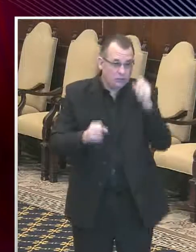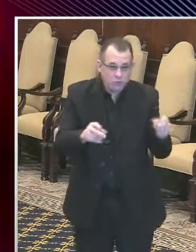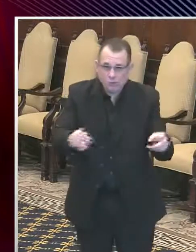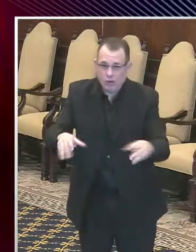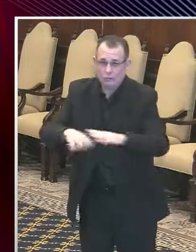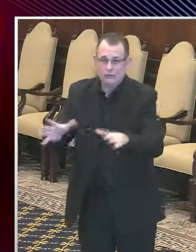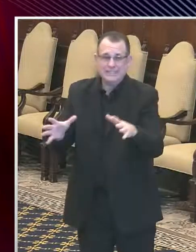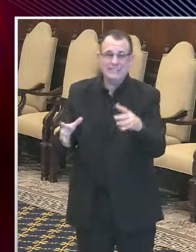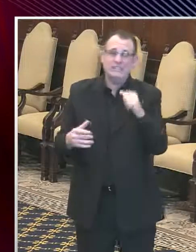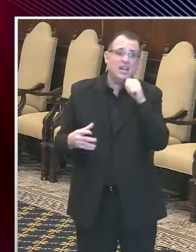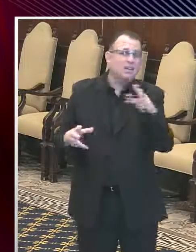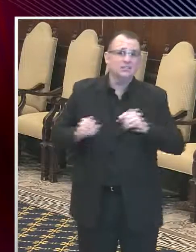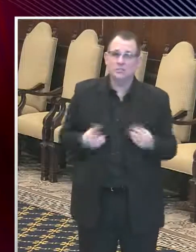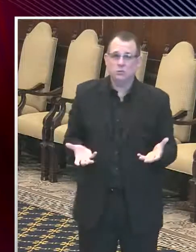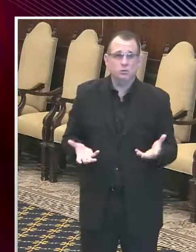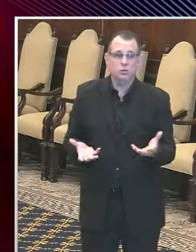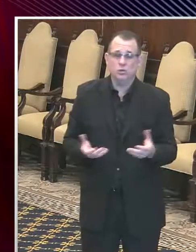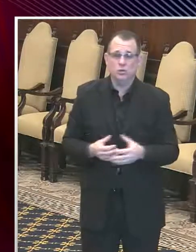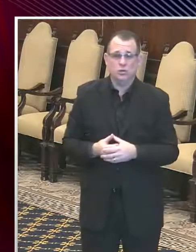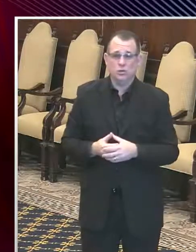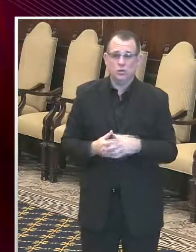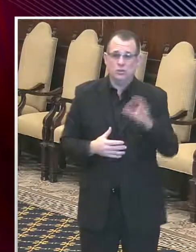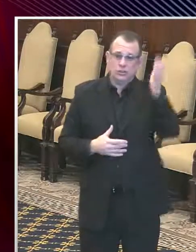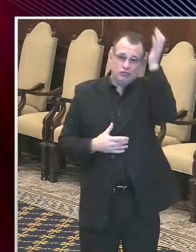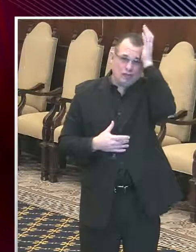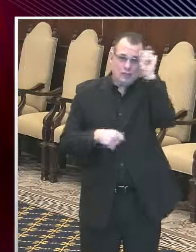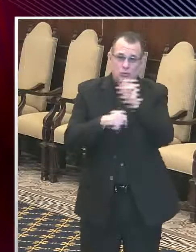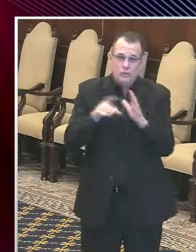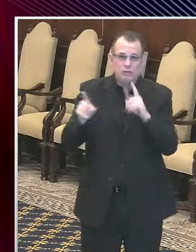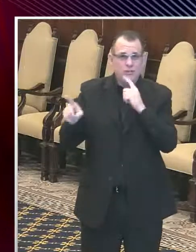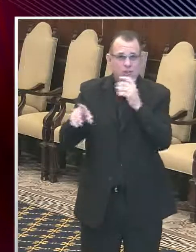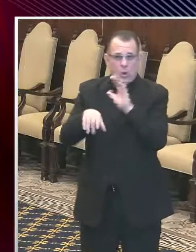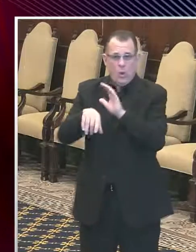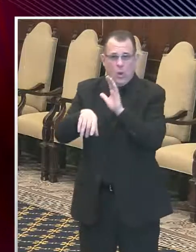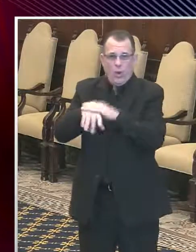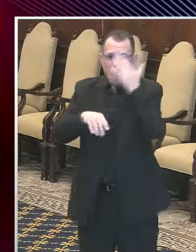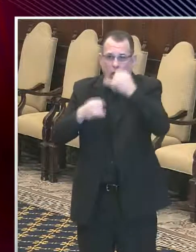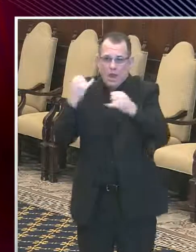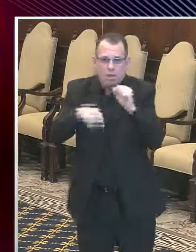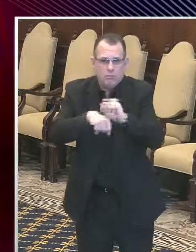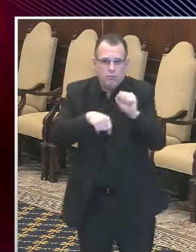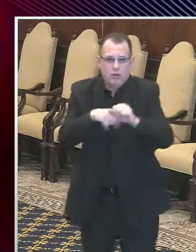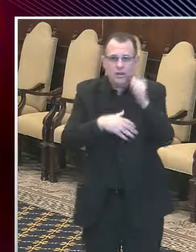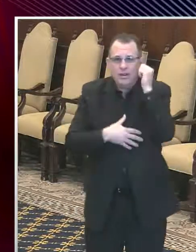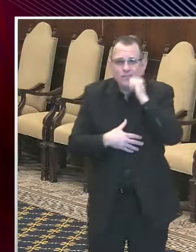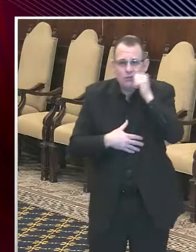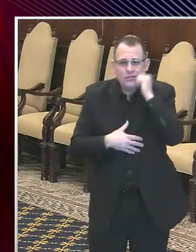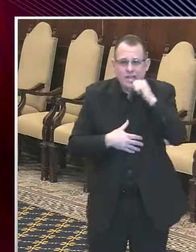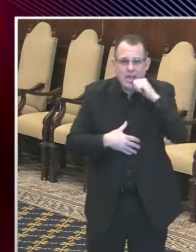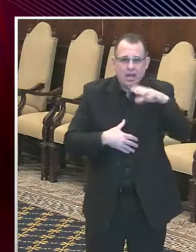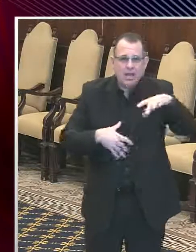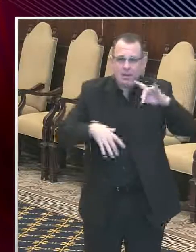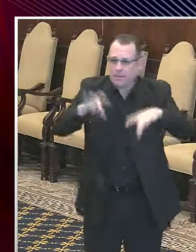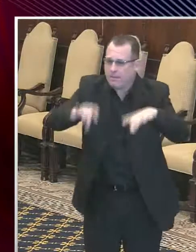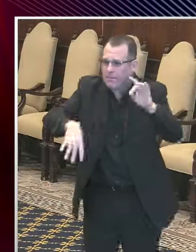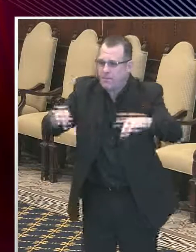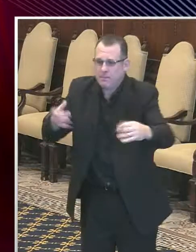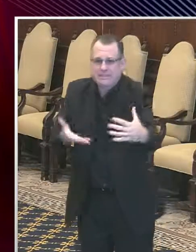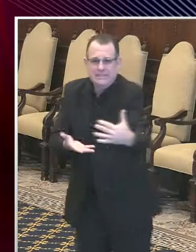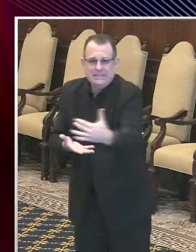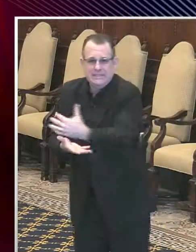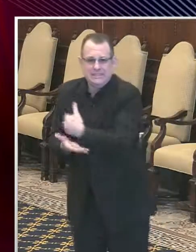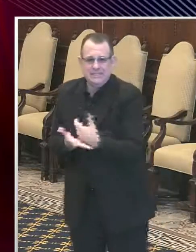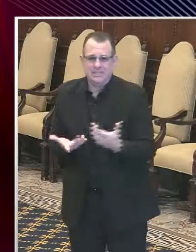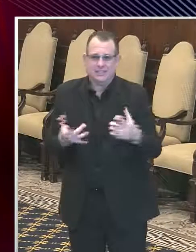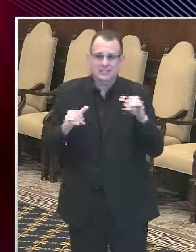on the front lines of this pandemic, working day in and day out to handle the increasing amount of rubbish created by the stay-at-home